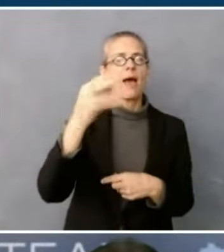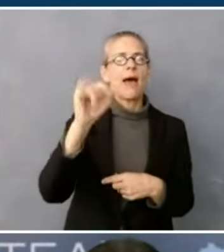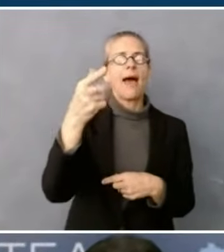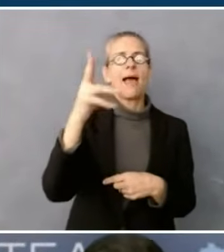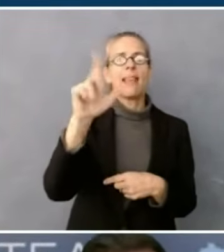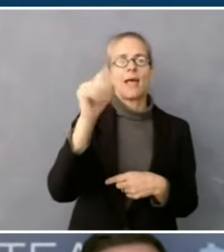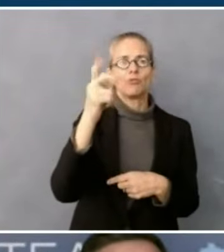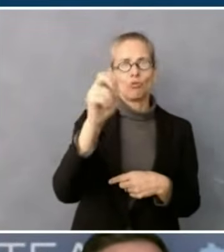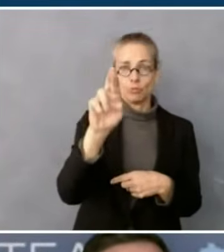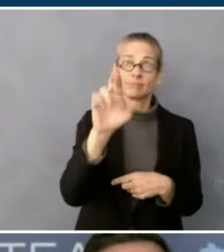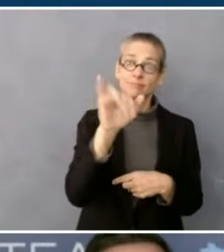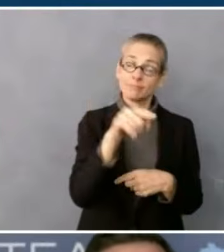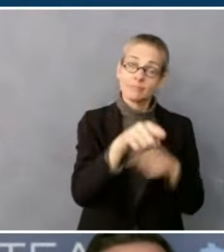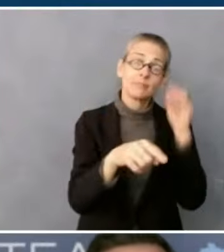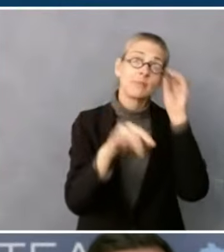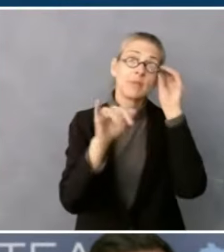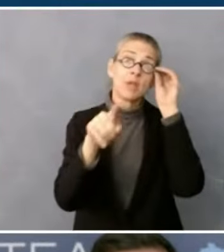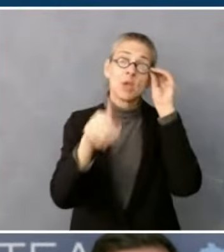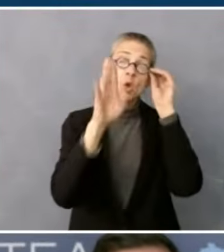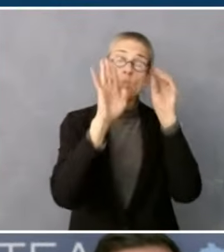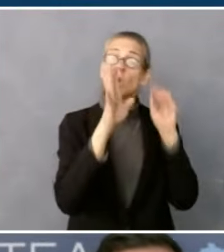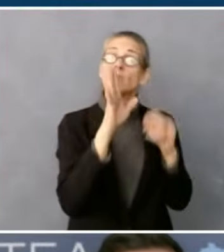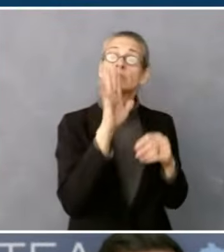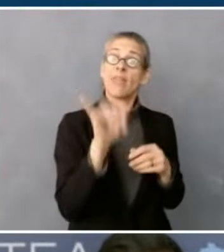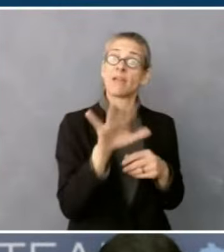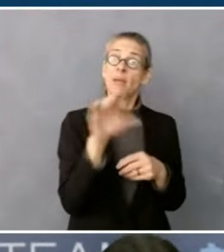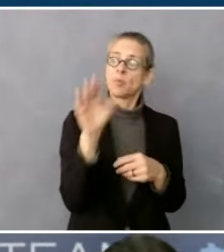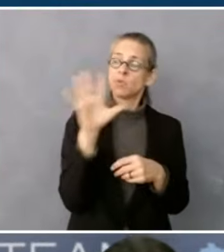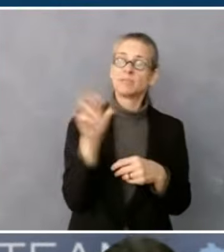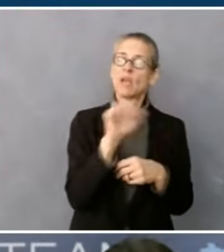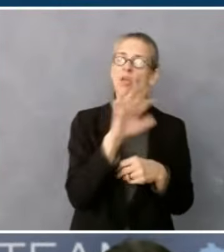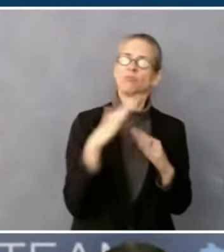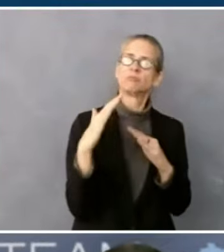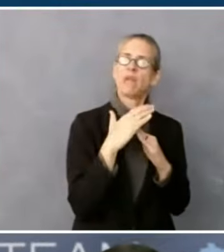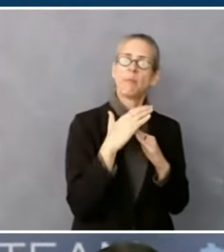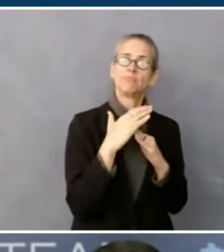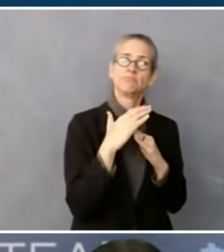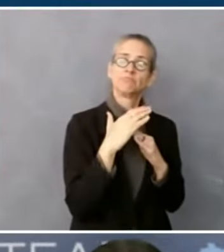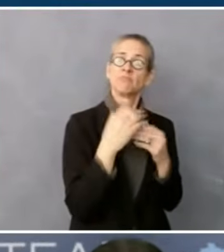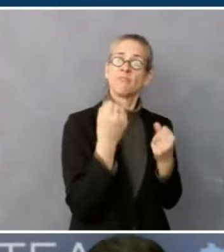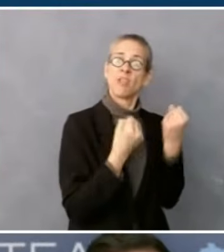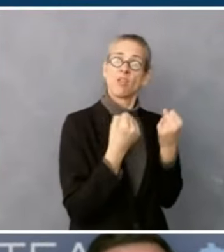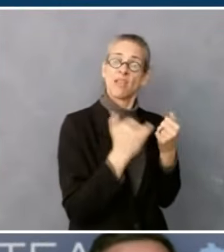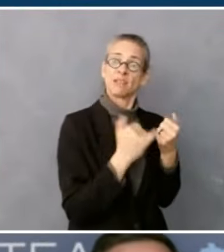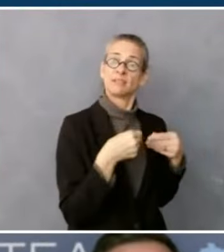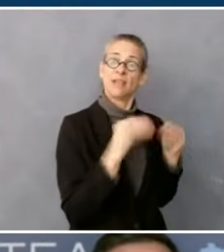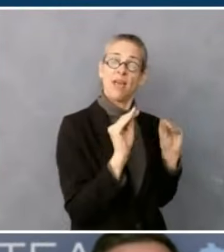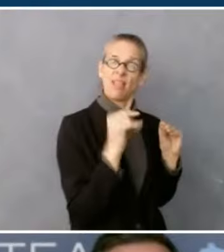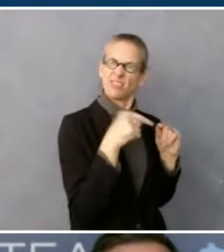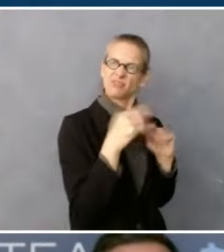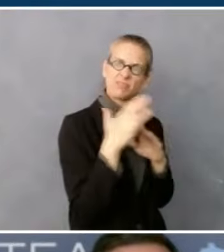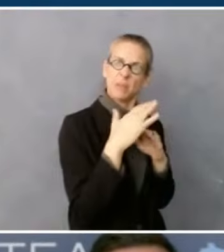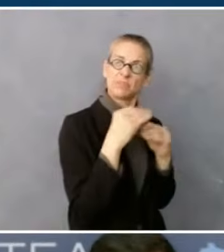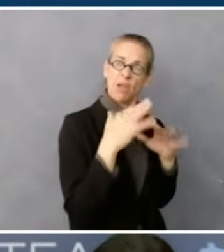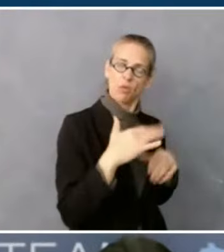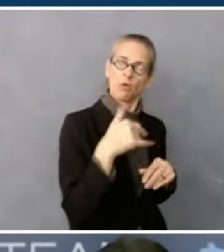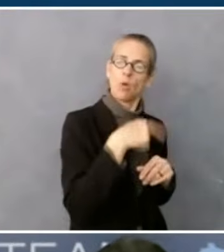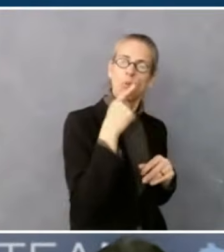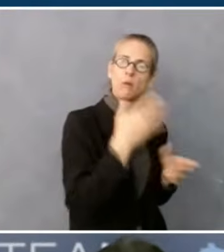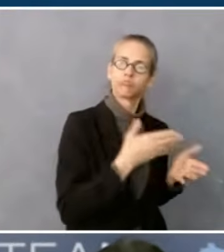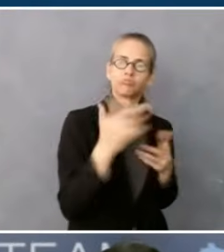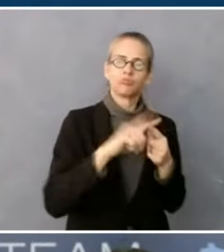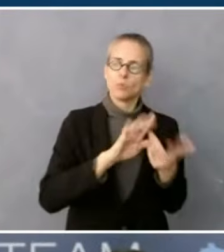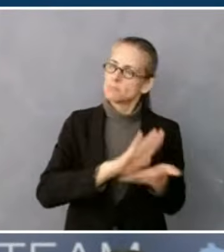company's best-known and top-selling vehicles into the future. The new Highlander is completely redesigned inside and